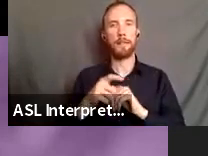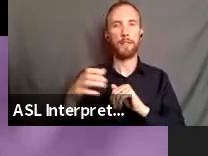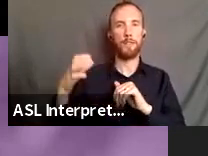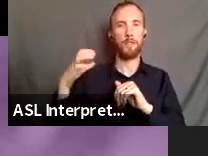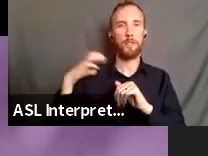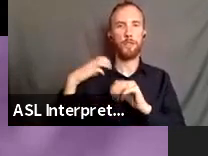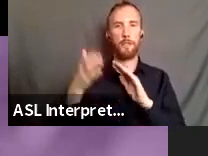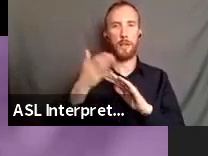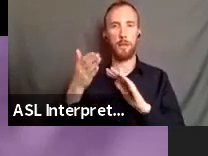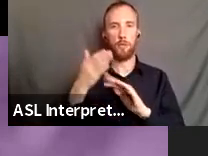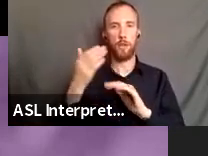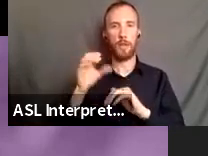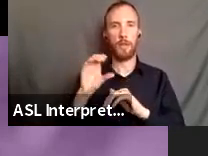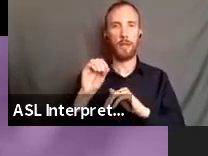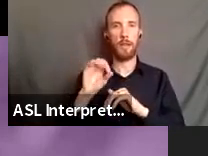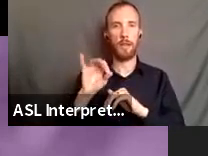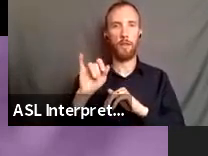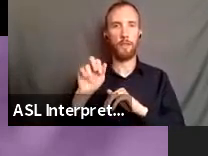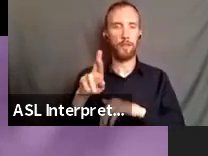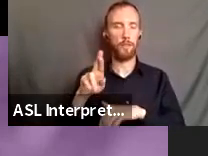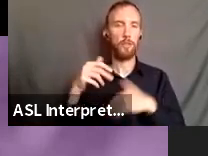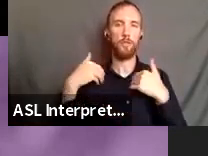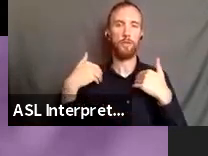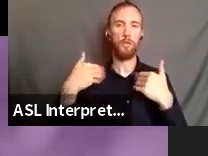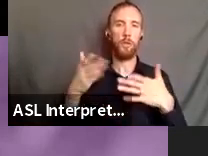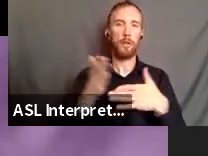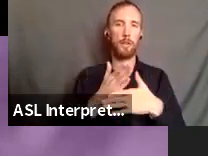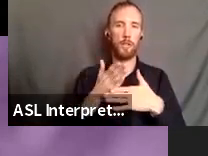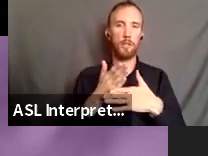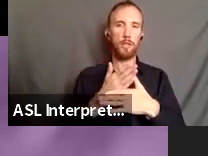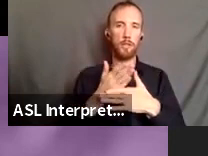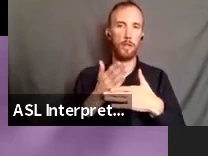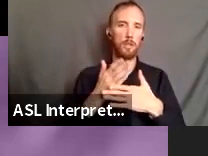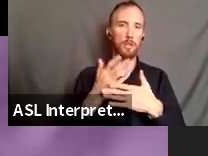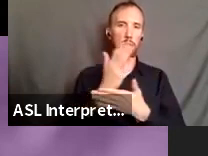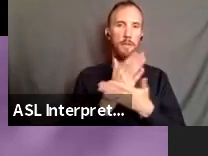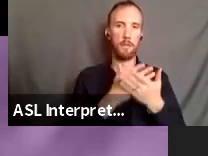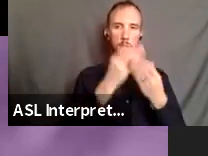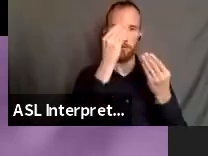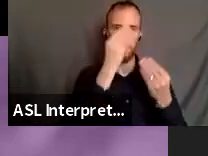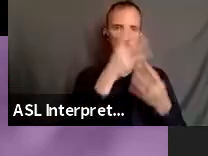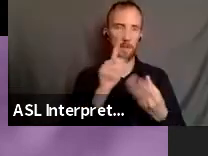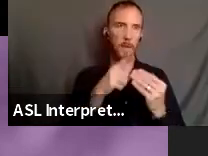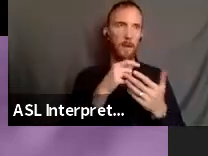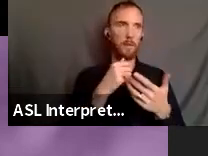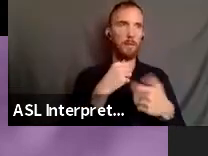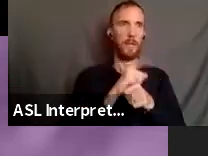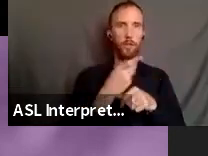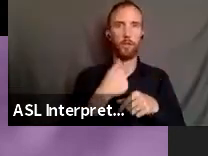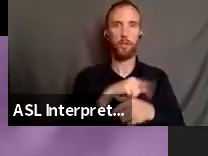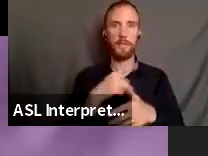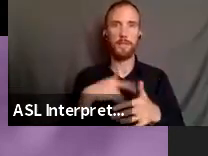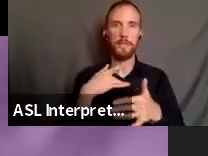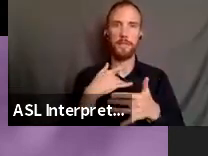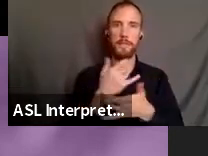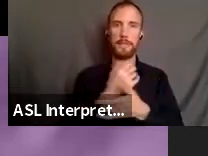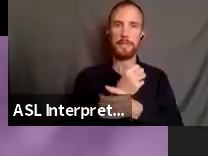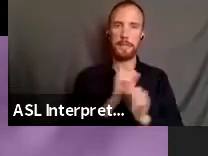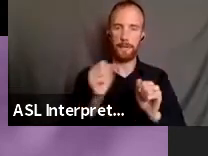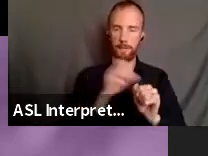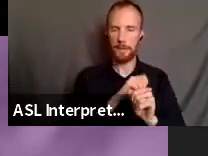rivera to just share a few brief updates on how we are prepared to ensure the safety of our staff as they return to our buildings